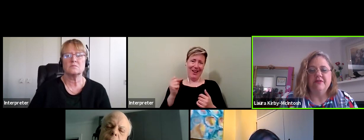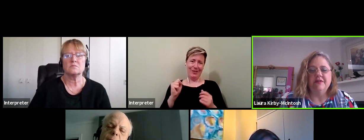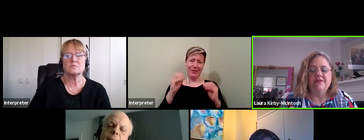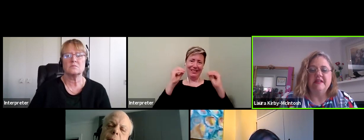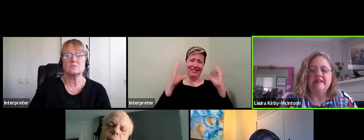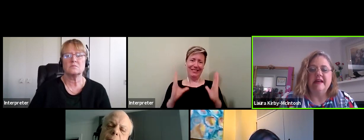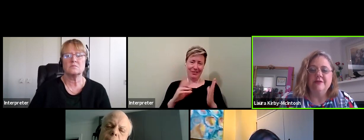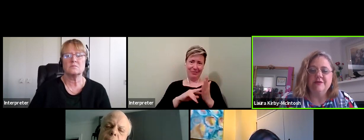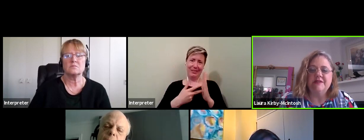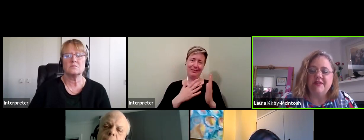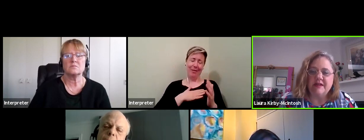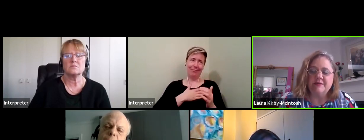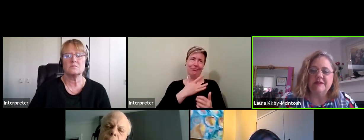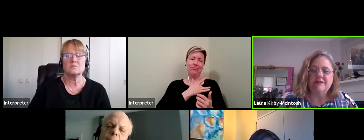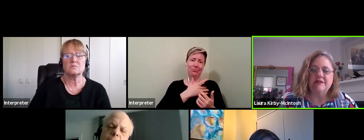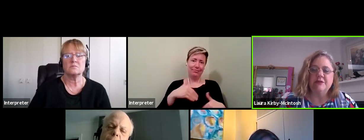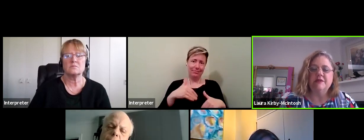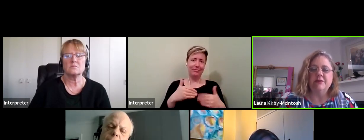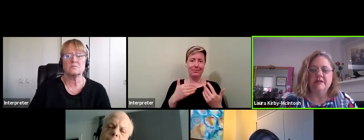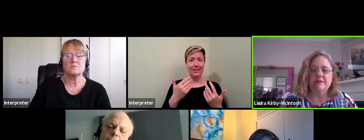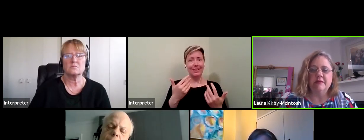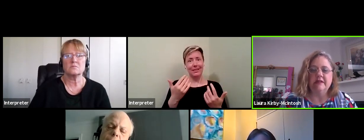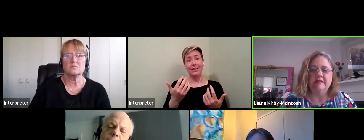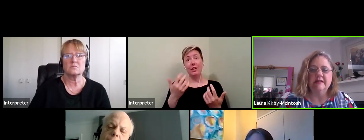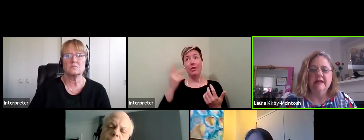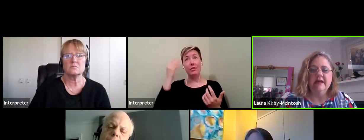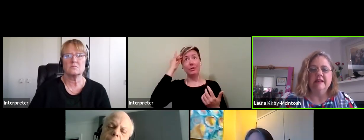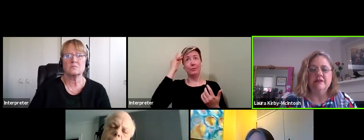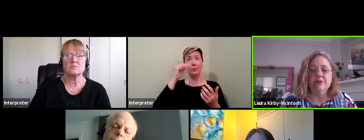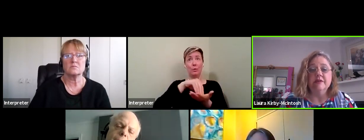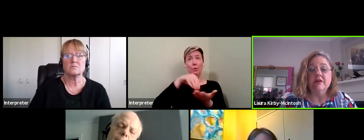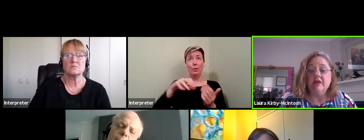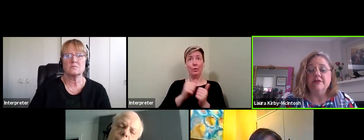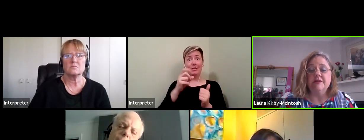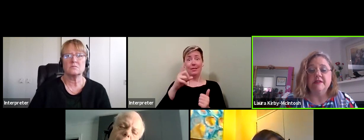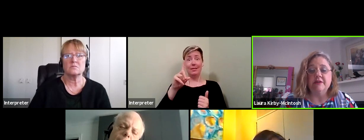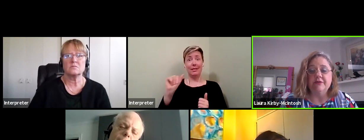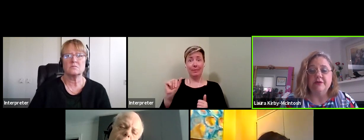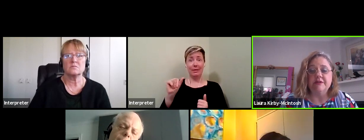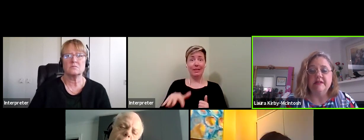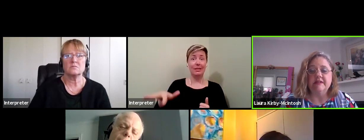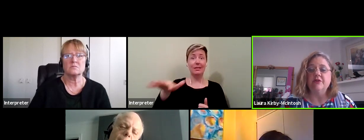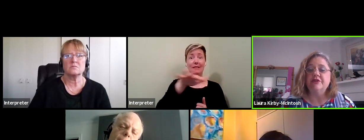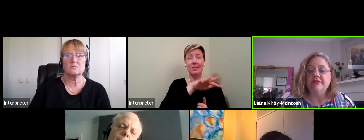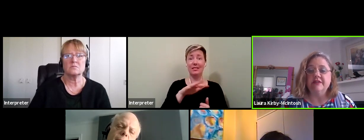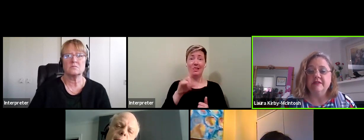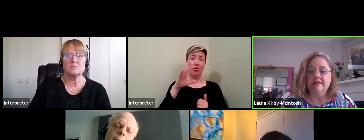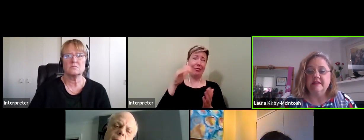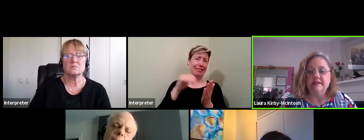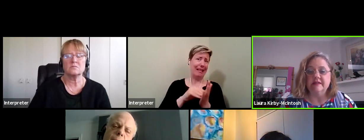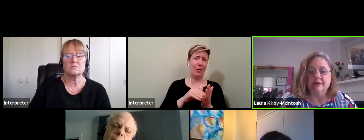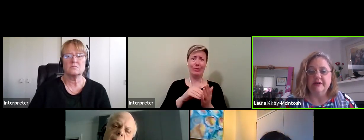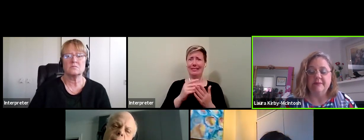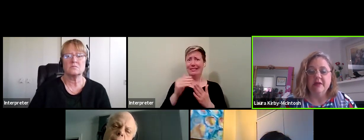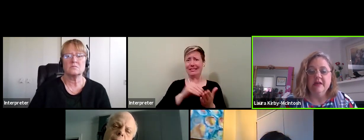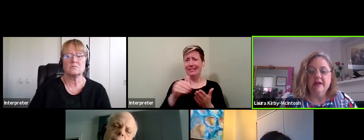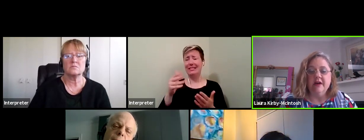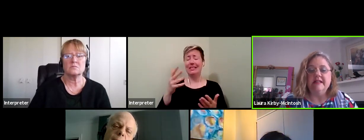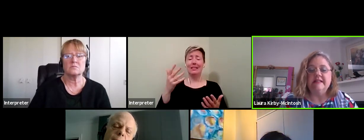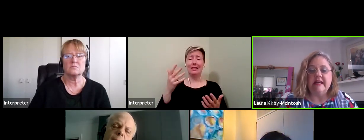situation facing hundreds of thousands of students with disabilities as schools, colleges, and universities have all shifted to distance